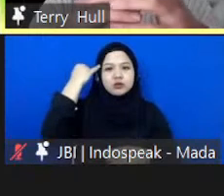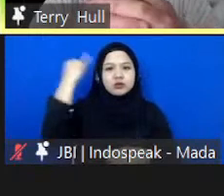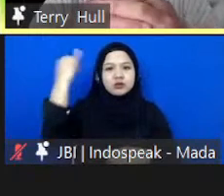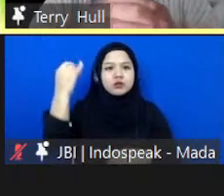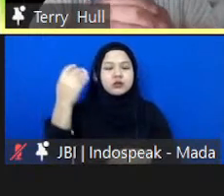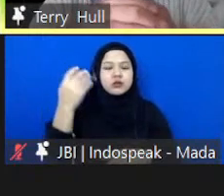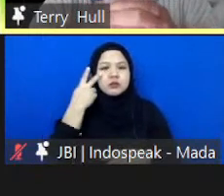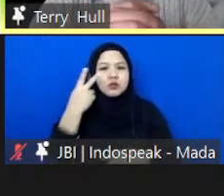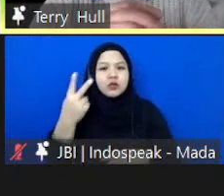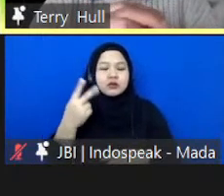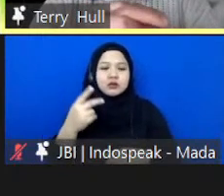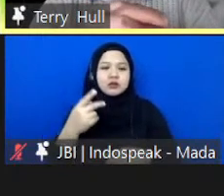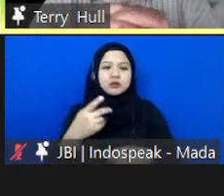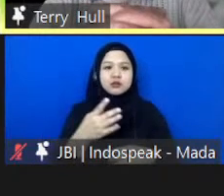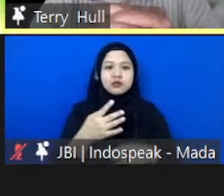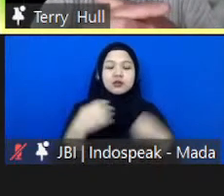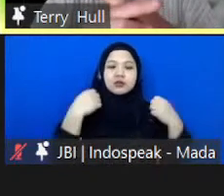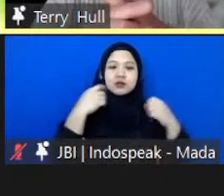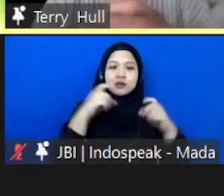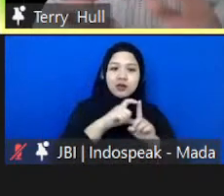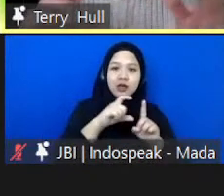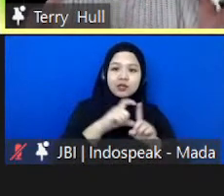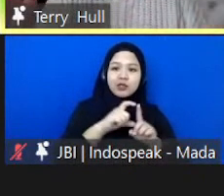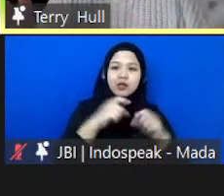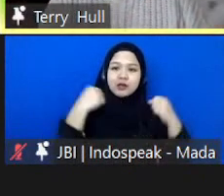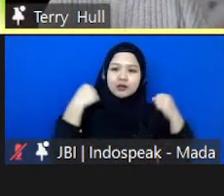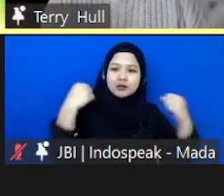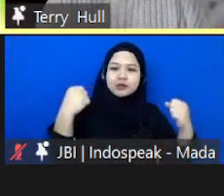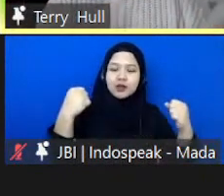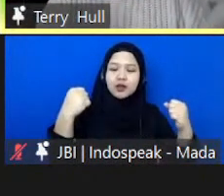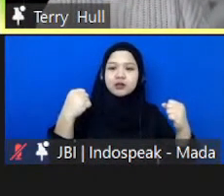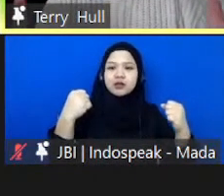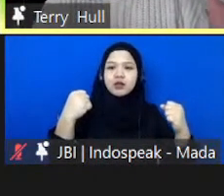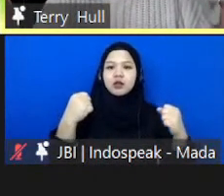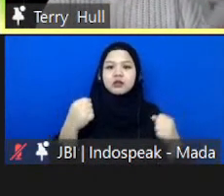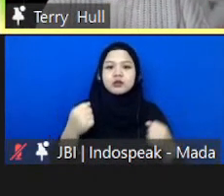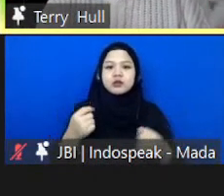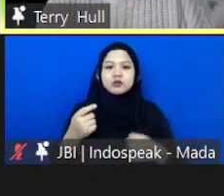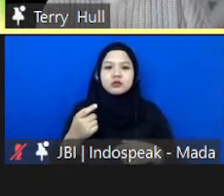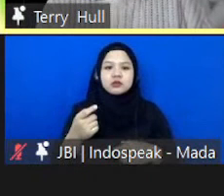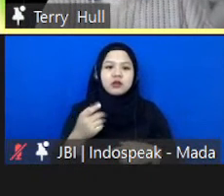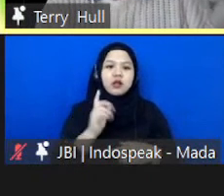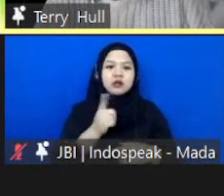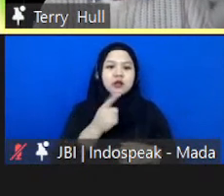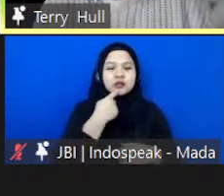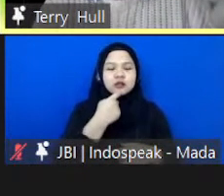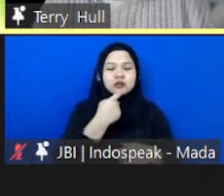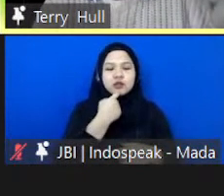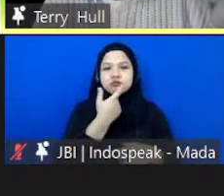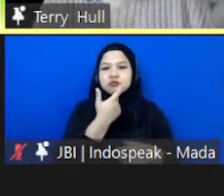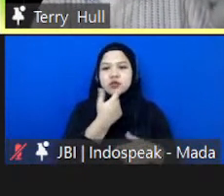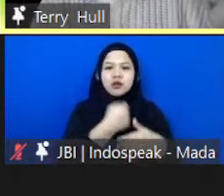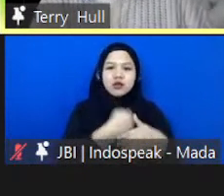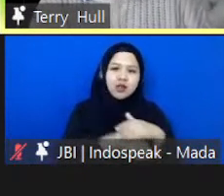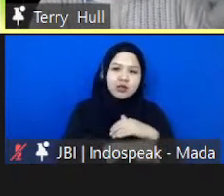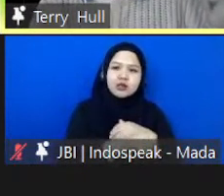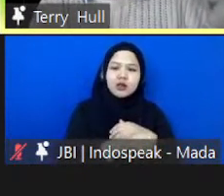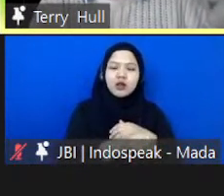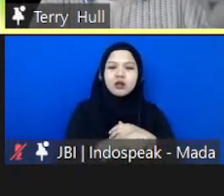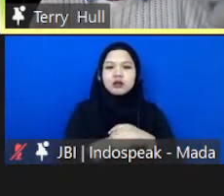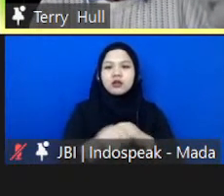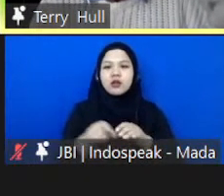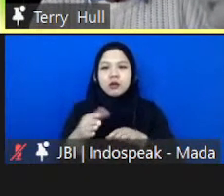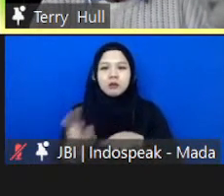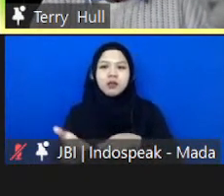data is about births, deaths, and the time